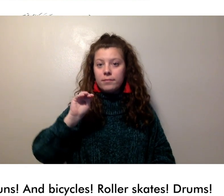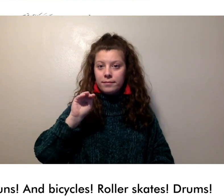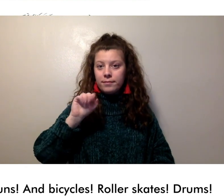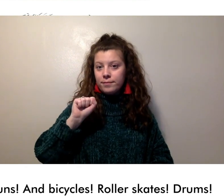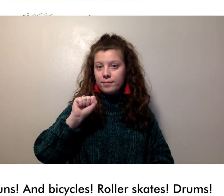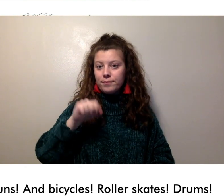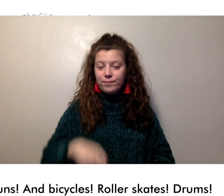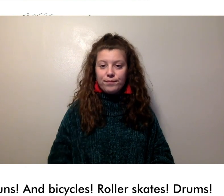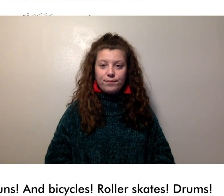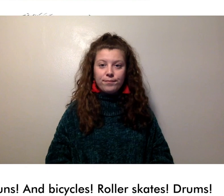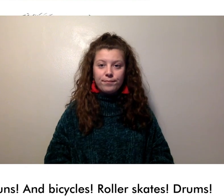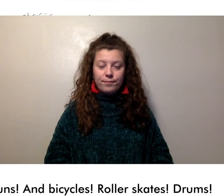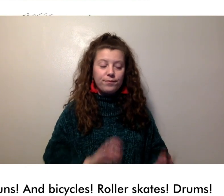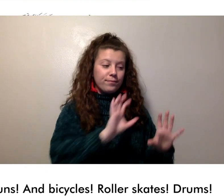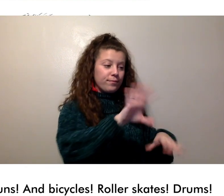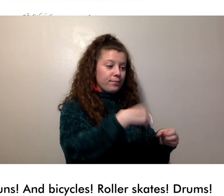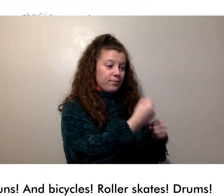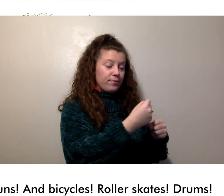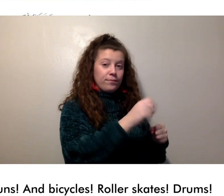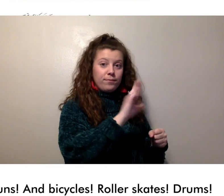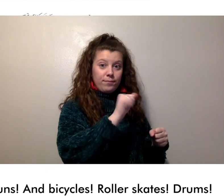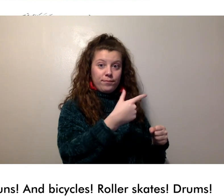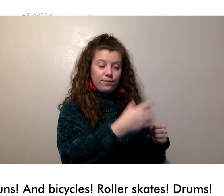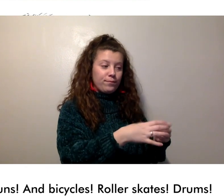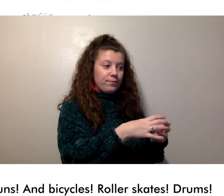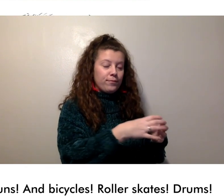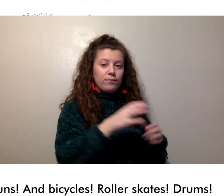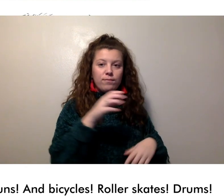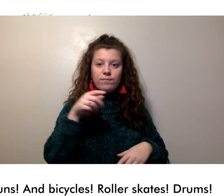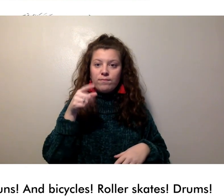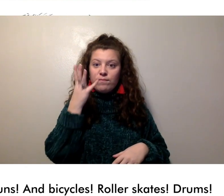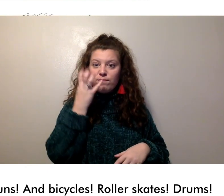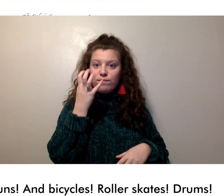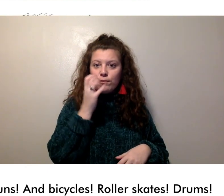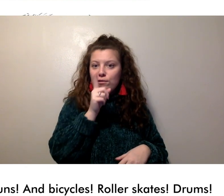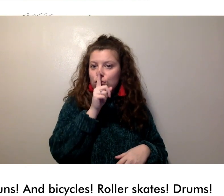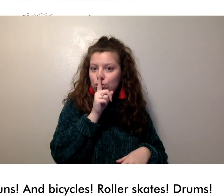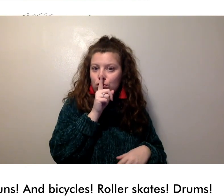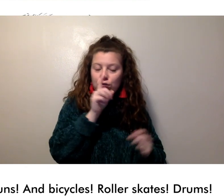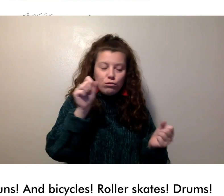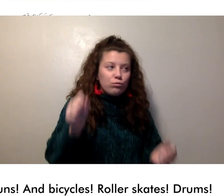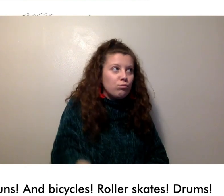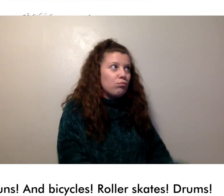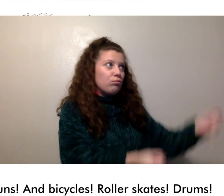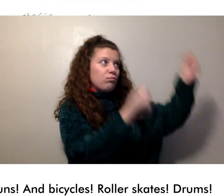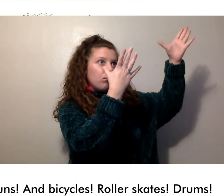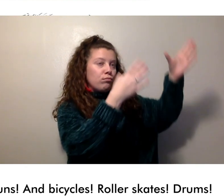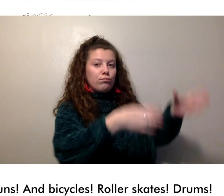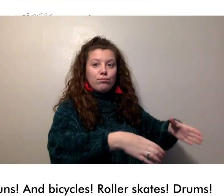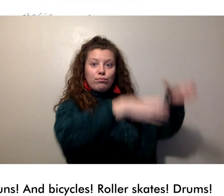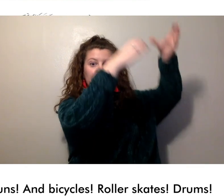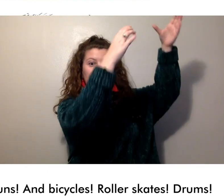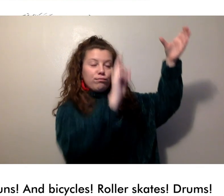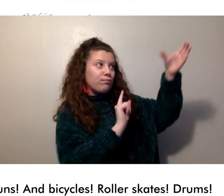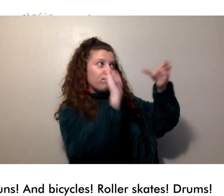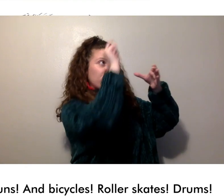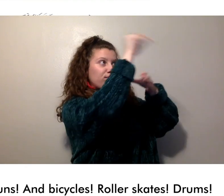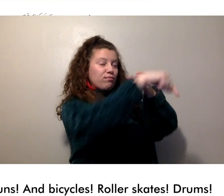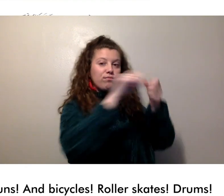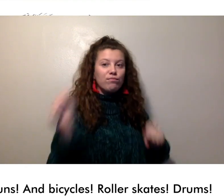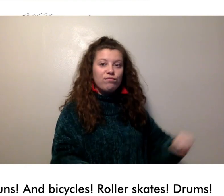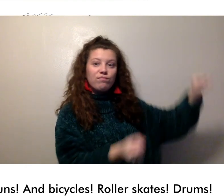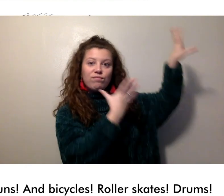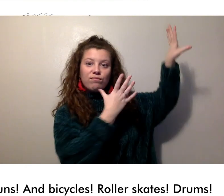And he stuffed them in bags, and the Grinch very nimbly stuffed all of the bags one by one up the